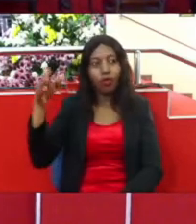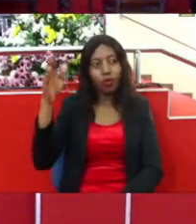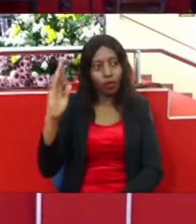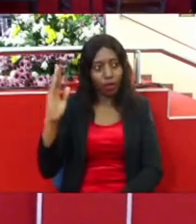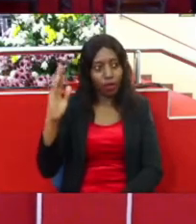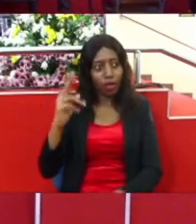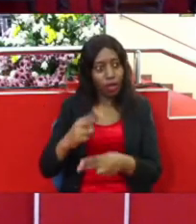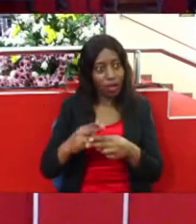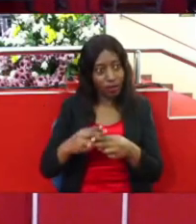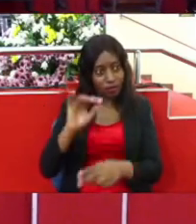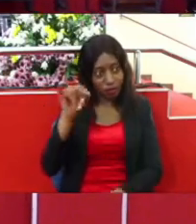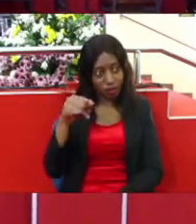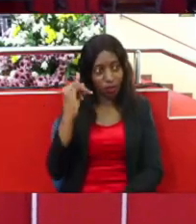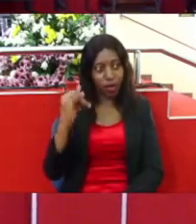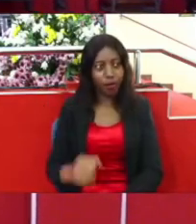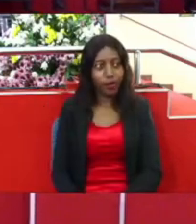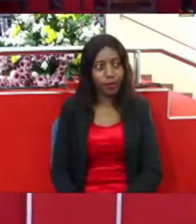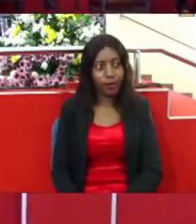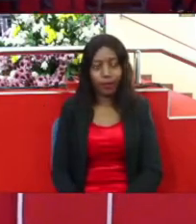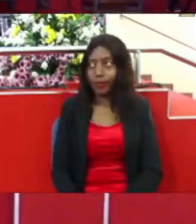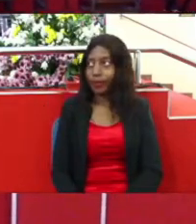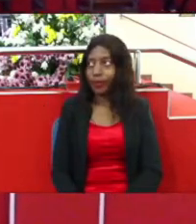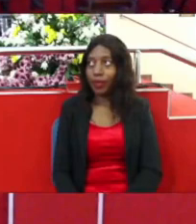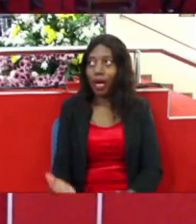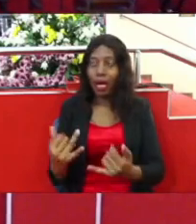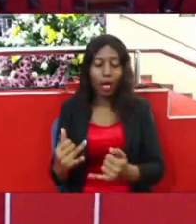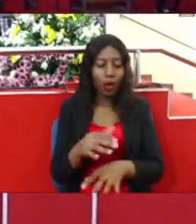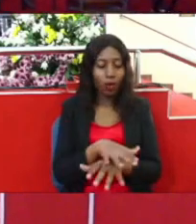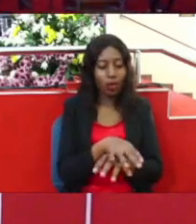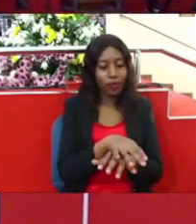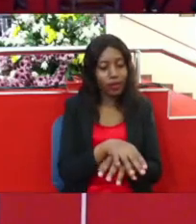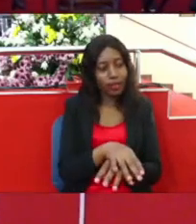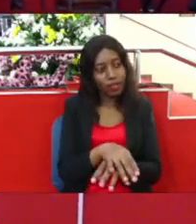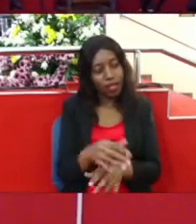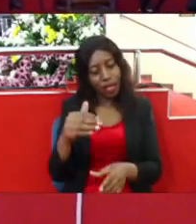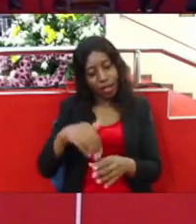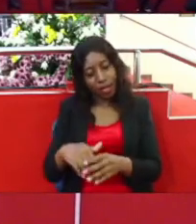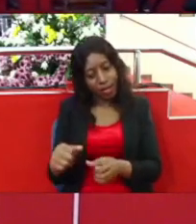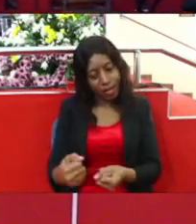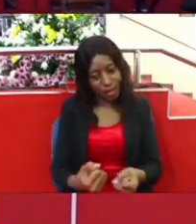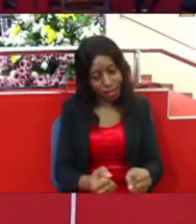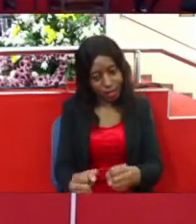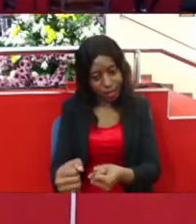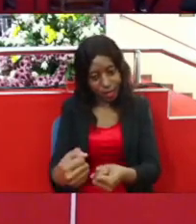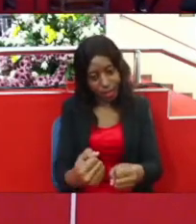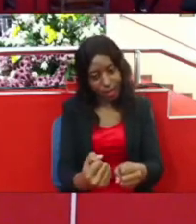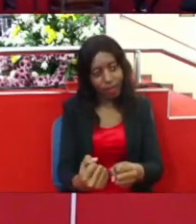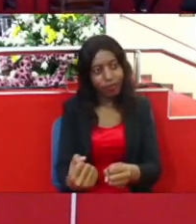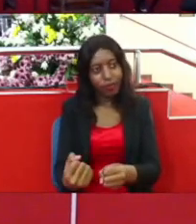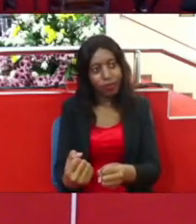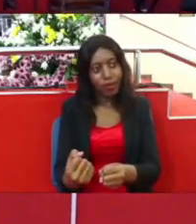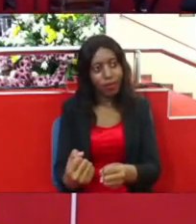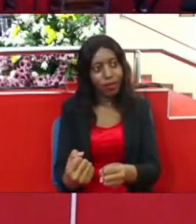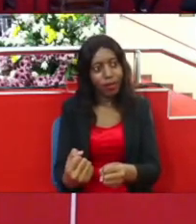doing its rounds in the sea. Na hivyo samaki akitembea pale baharini. Receives a command from the sovereign Lord. Anapata amri